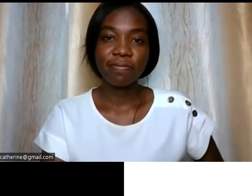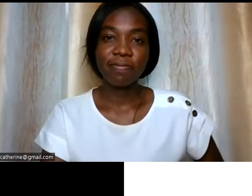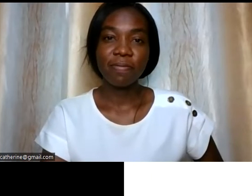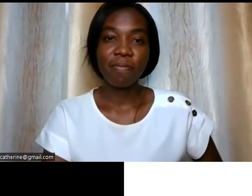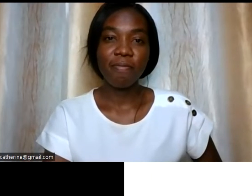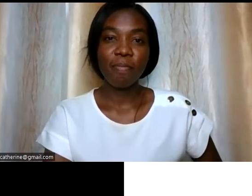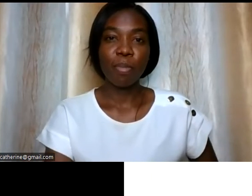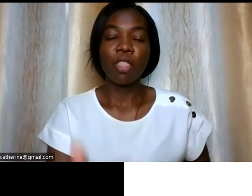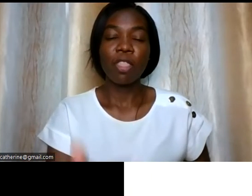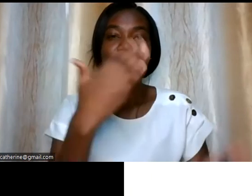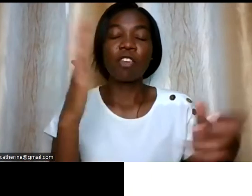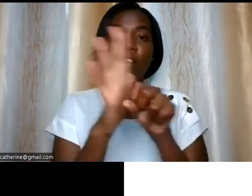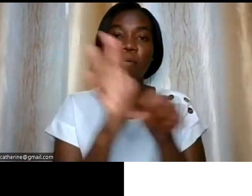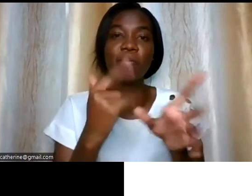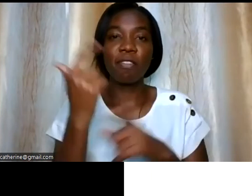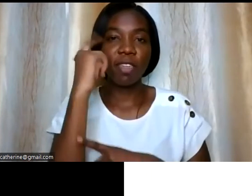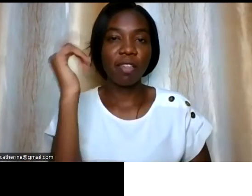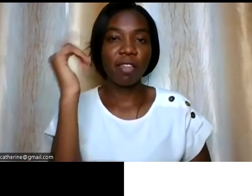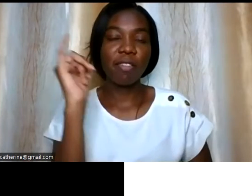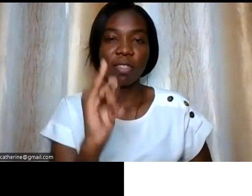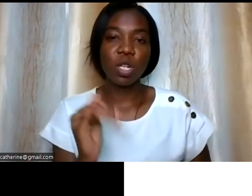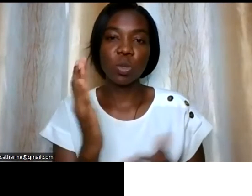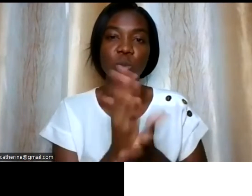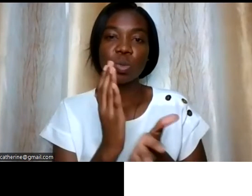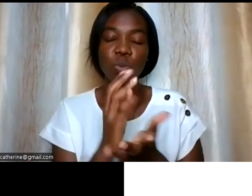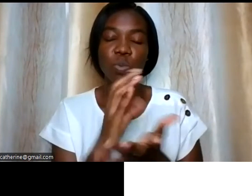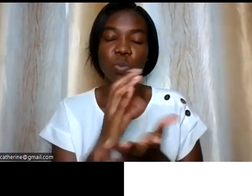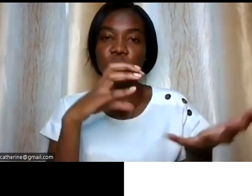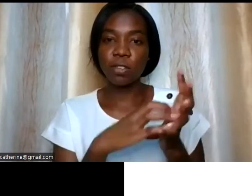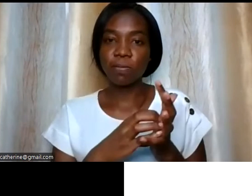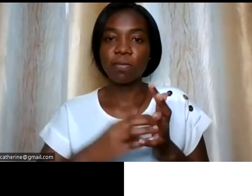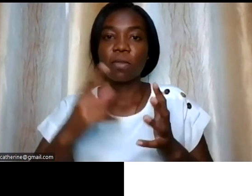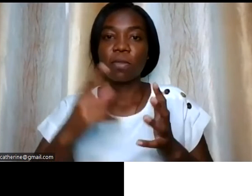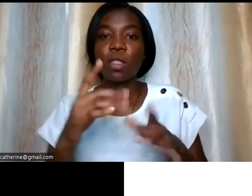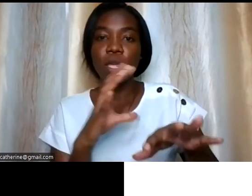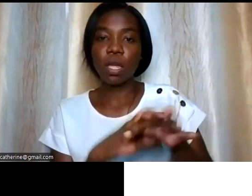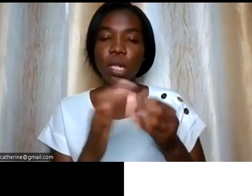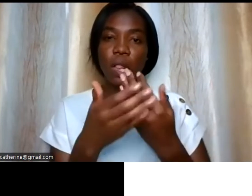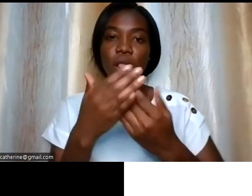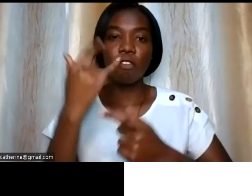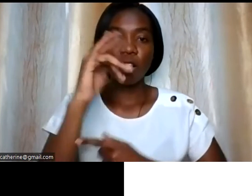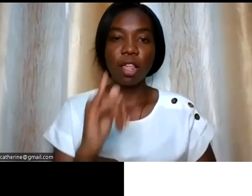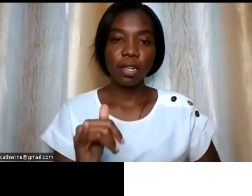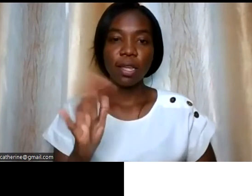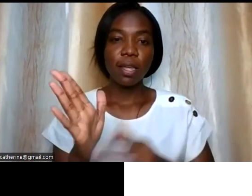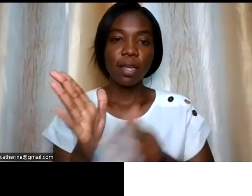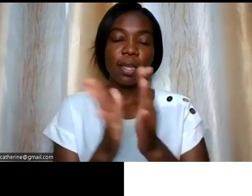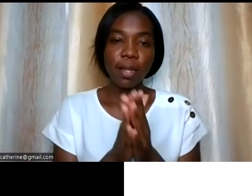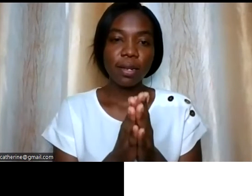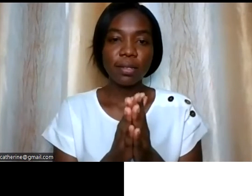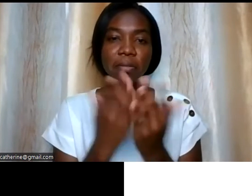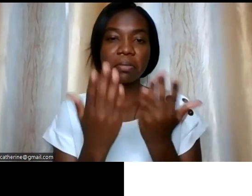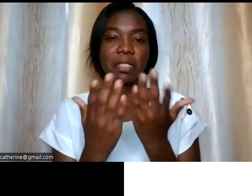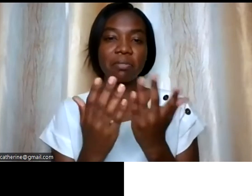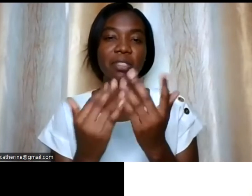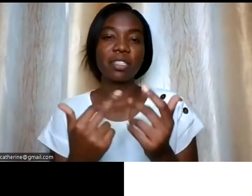I think I made mention a bit. It's you get embraced for it, and it gets tough, we must say, and that's